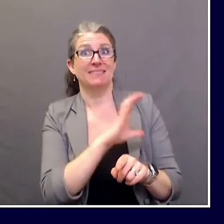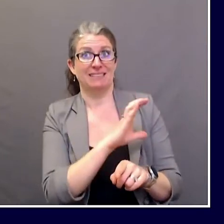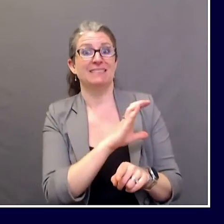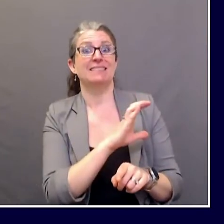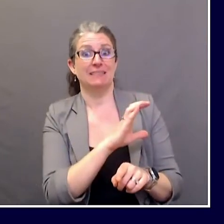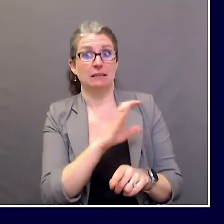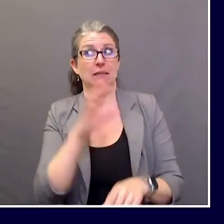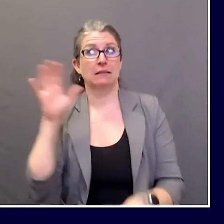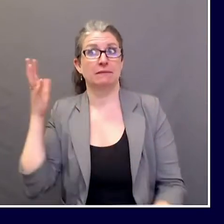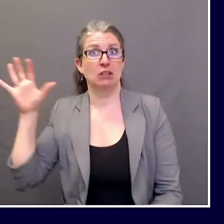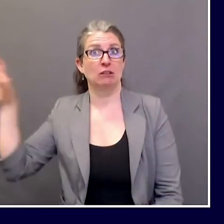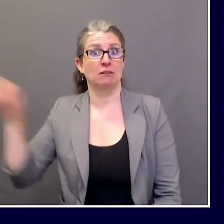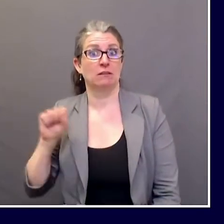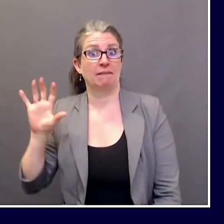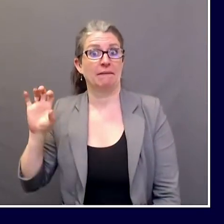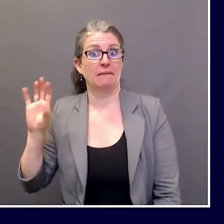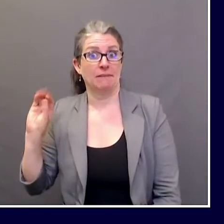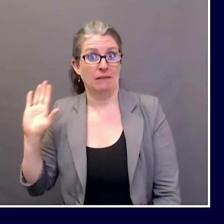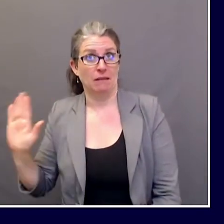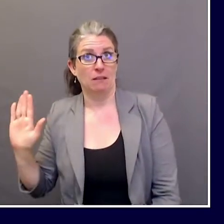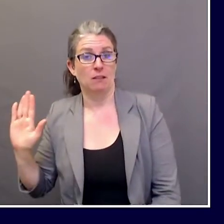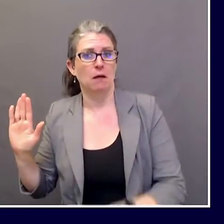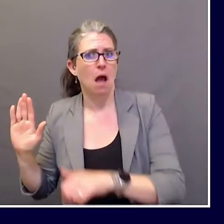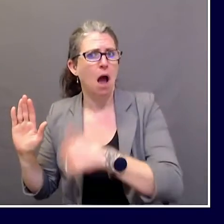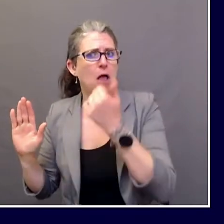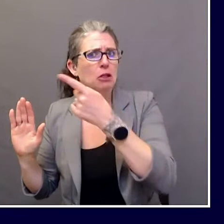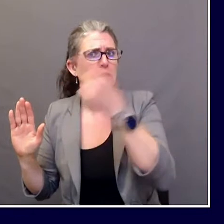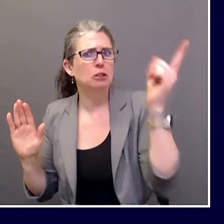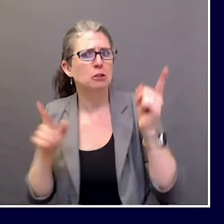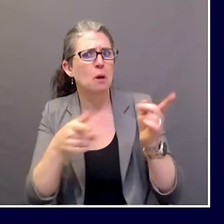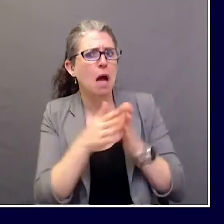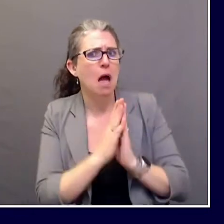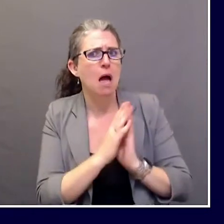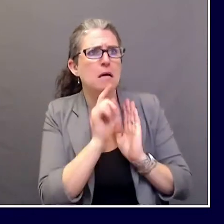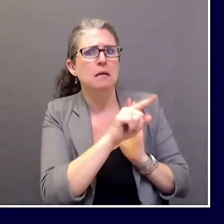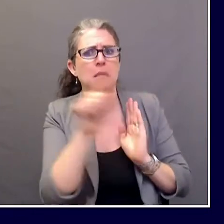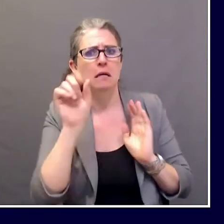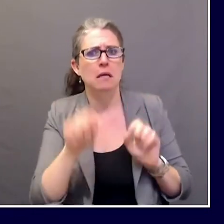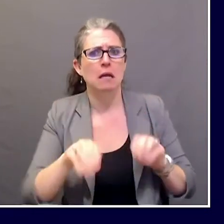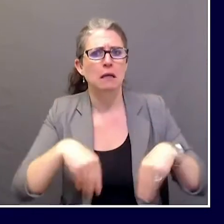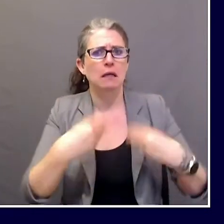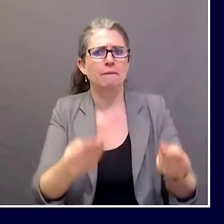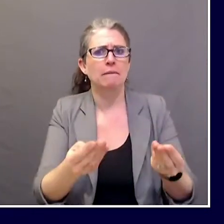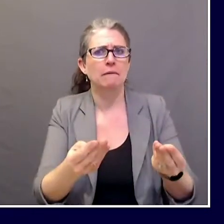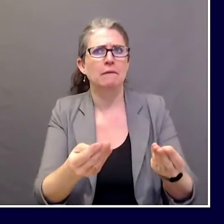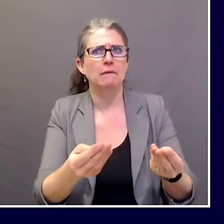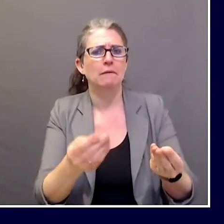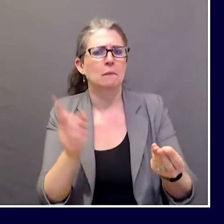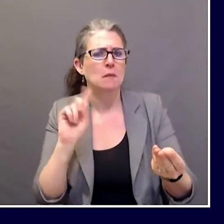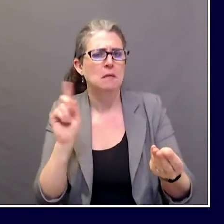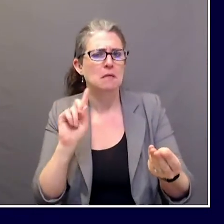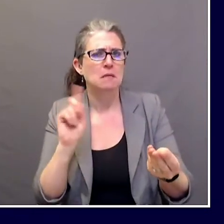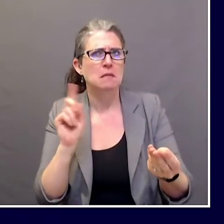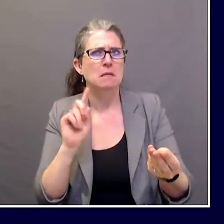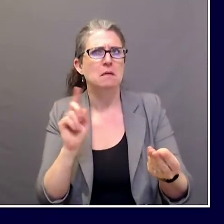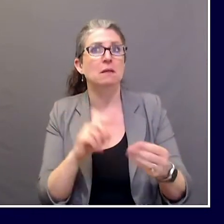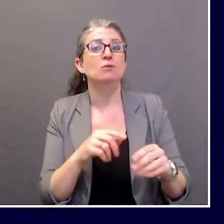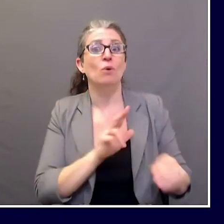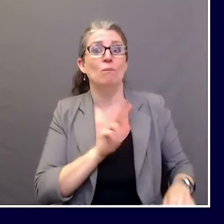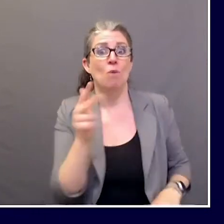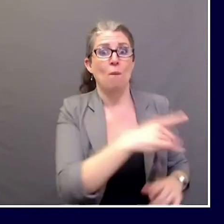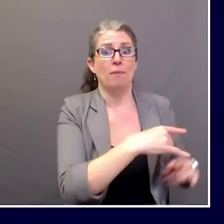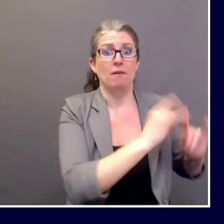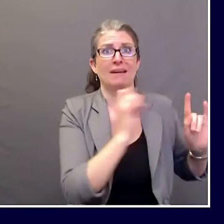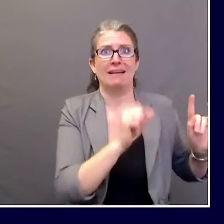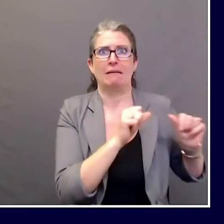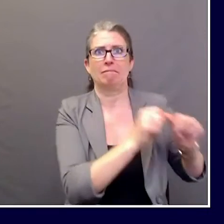state looking to reallocate doses to other places to ensure that appointments stay steady? We do